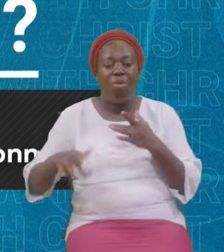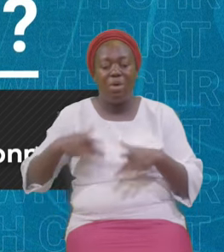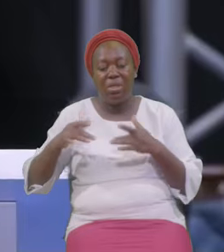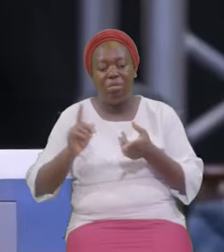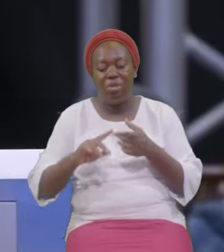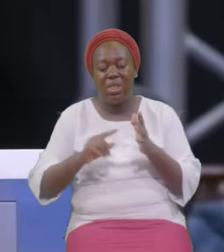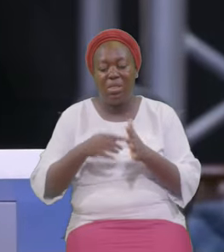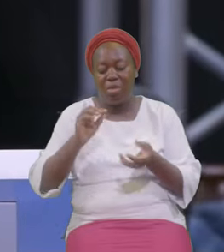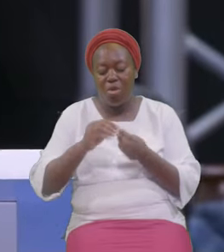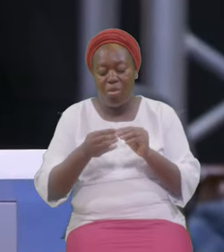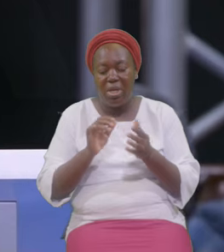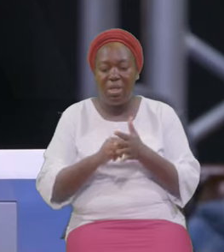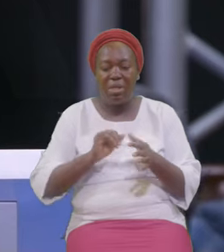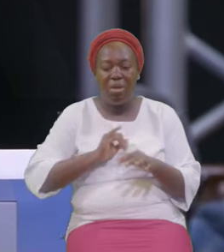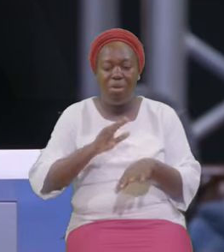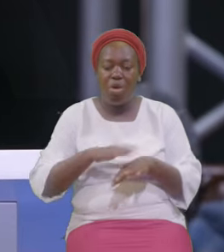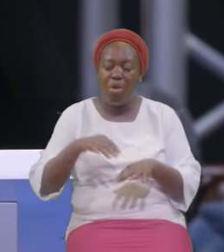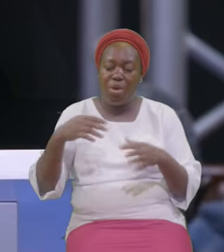now.